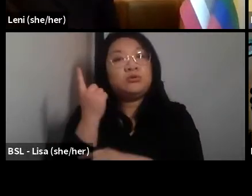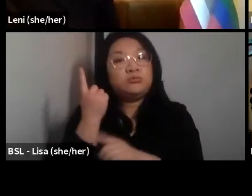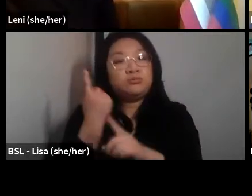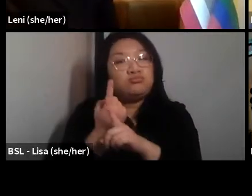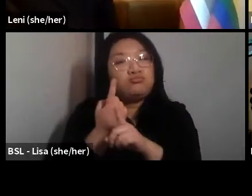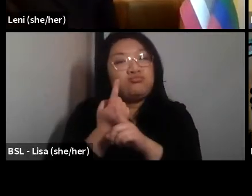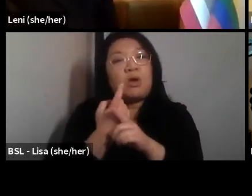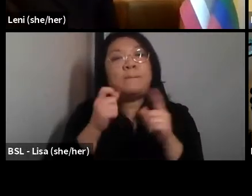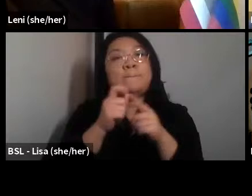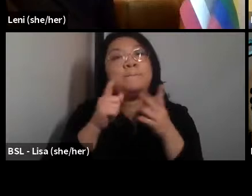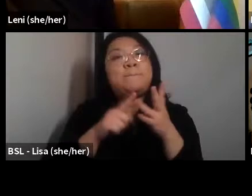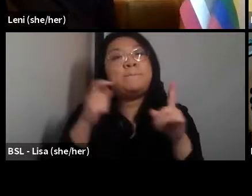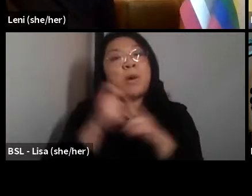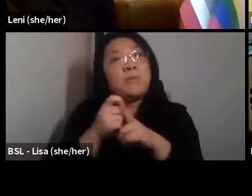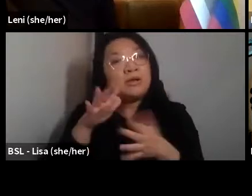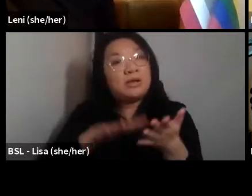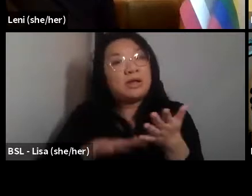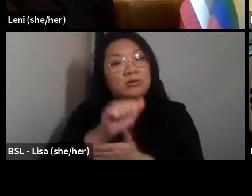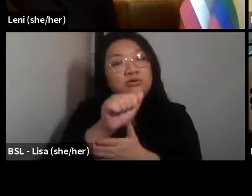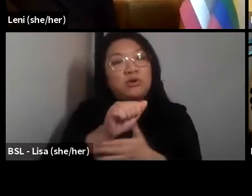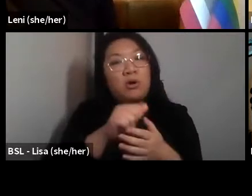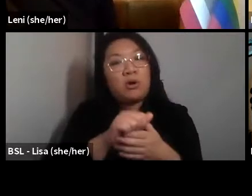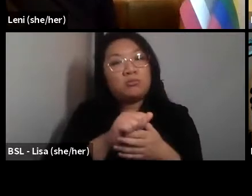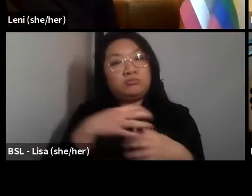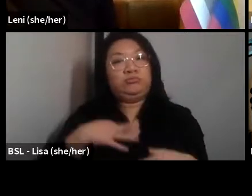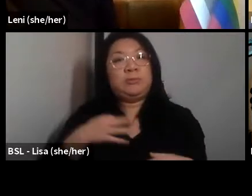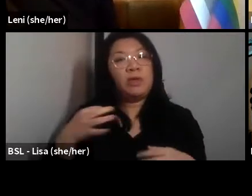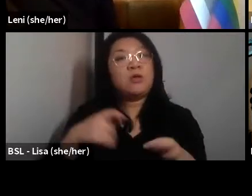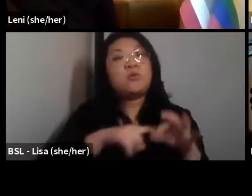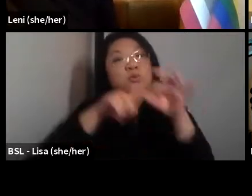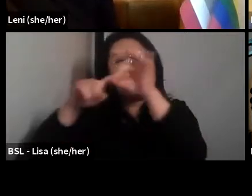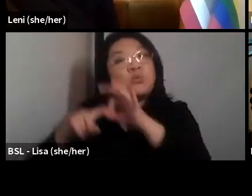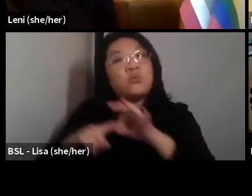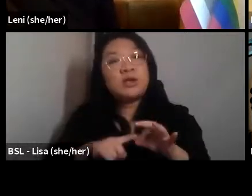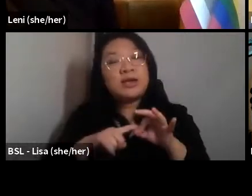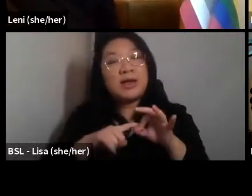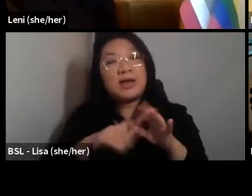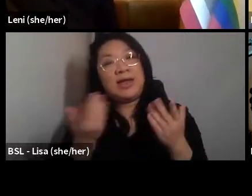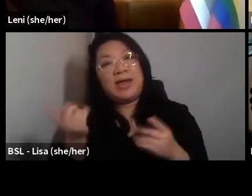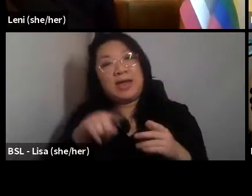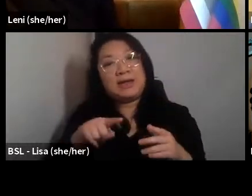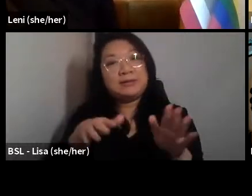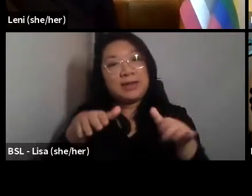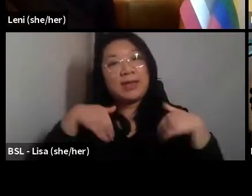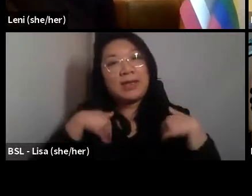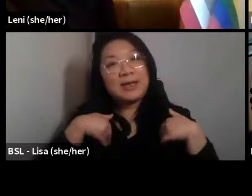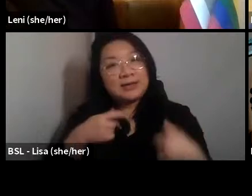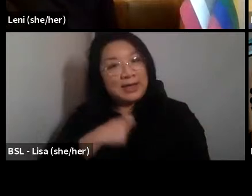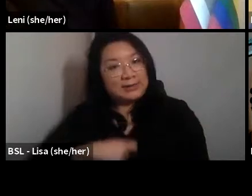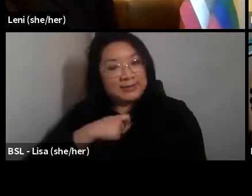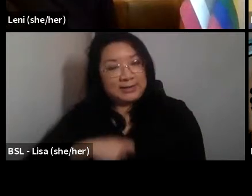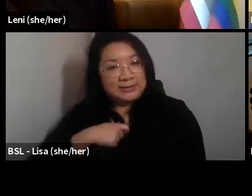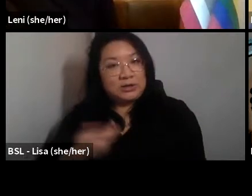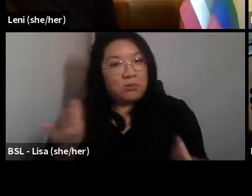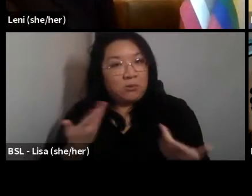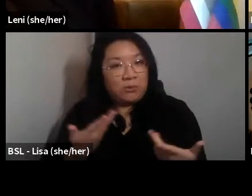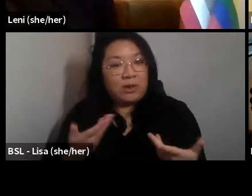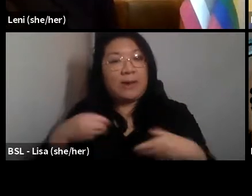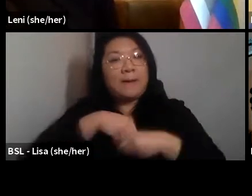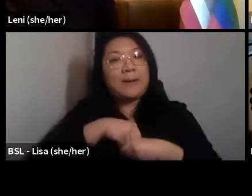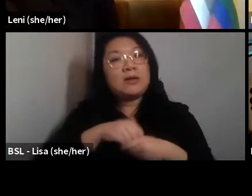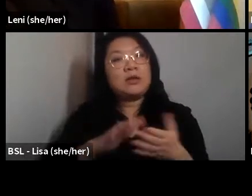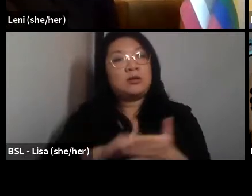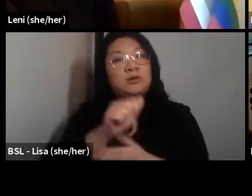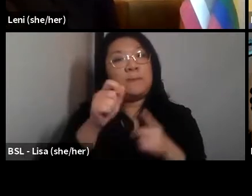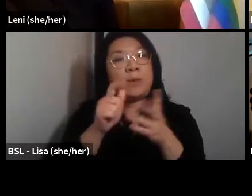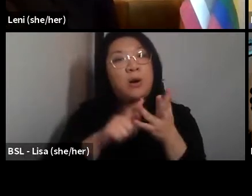and representation of queer identities and asexual identities in pop culture. I am